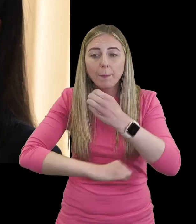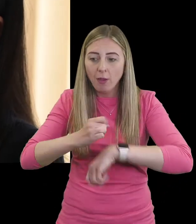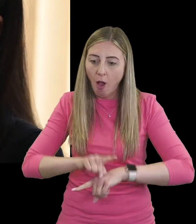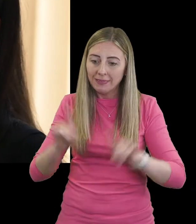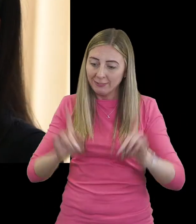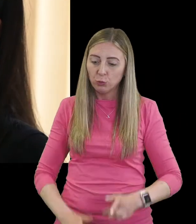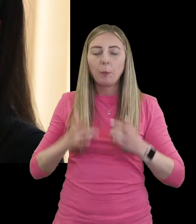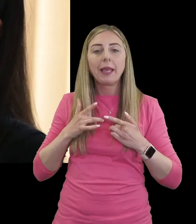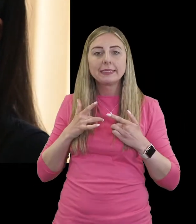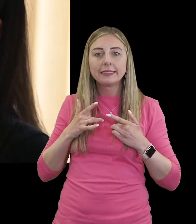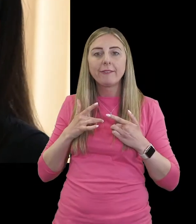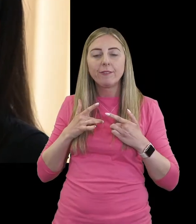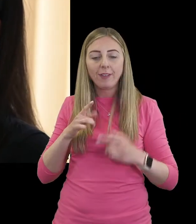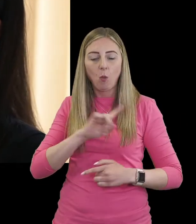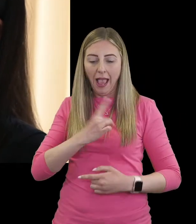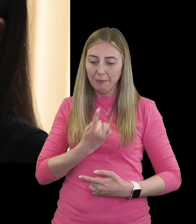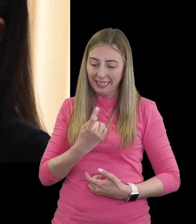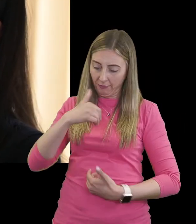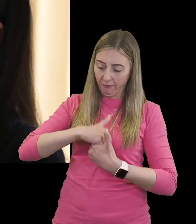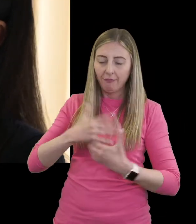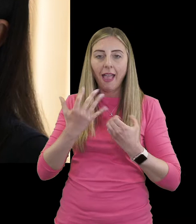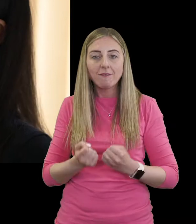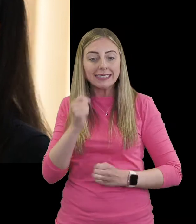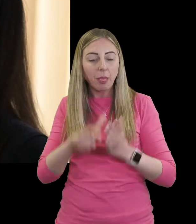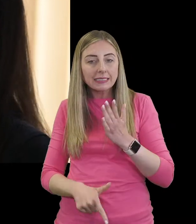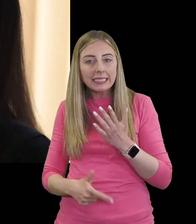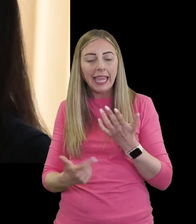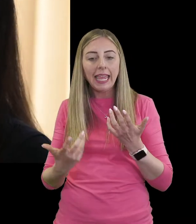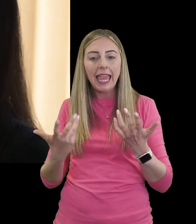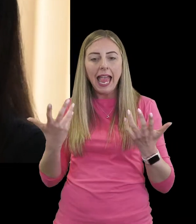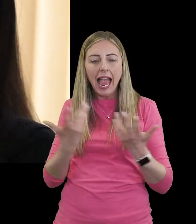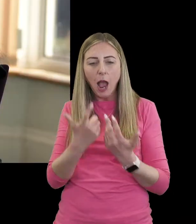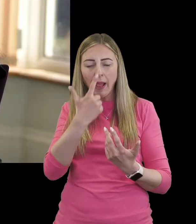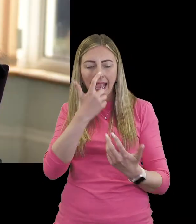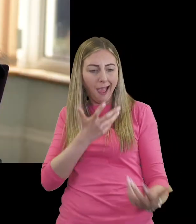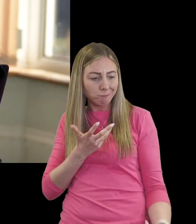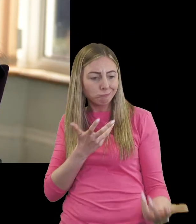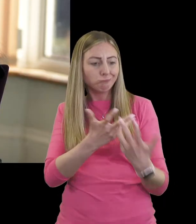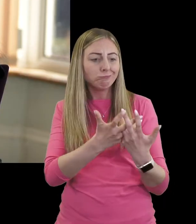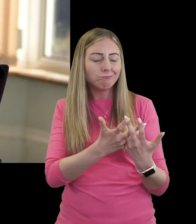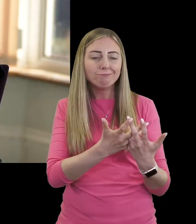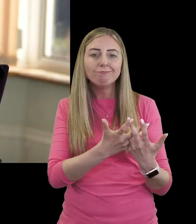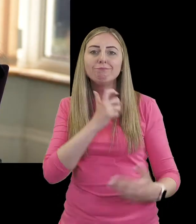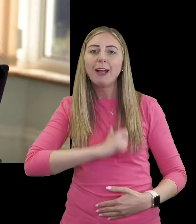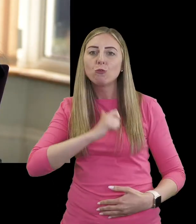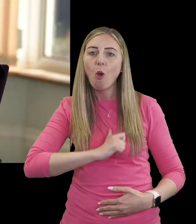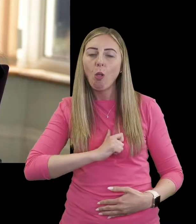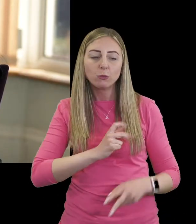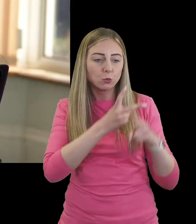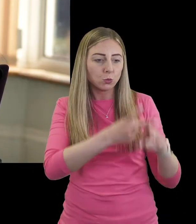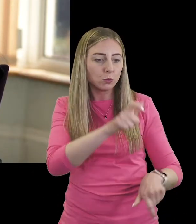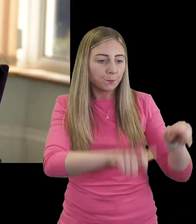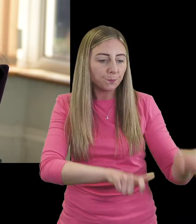it, having a disability, living with a disability, how that translates to my work. I think my strengths